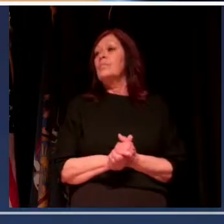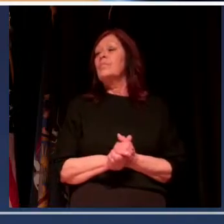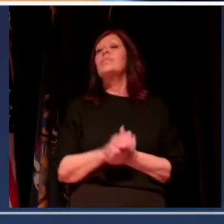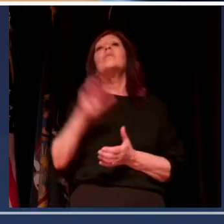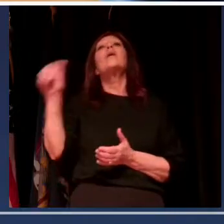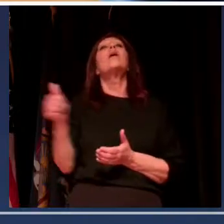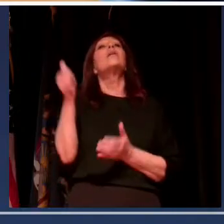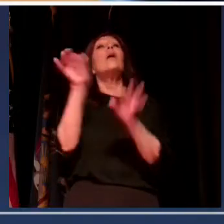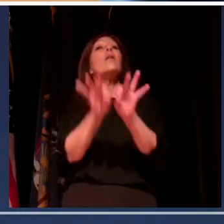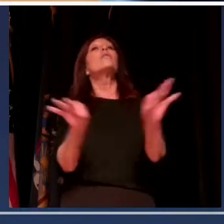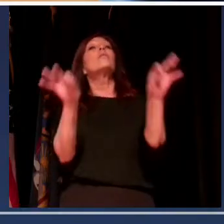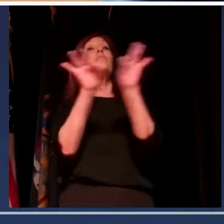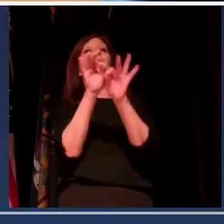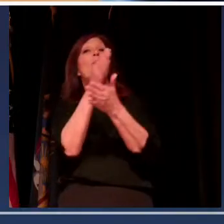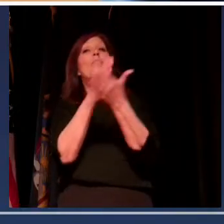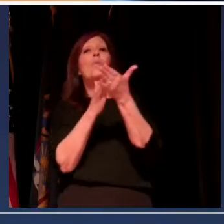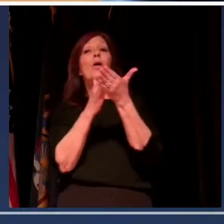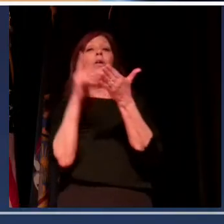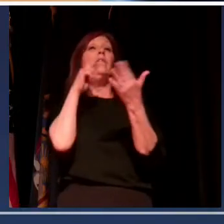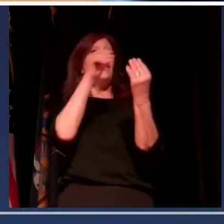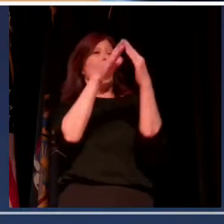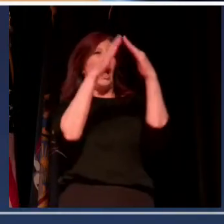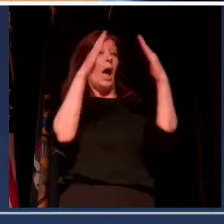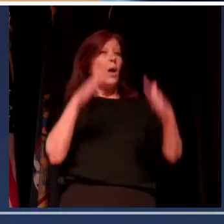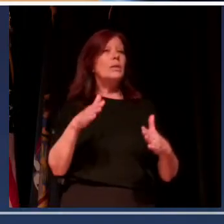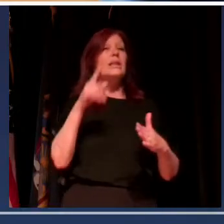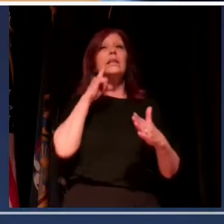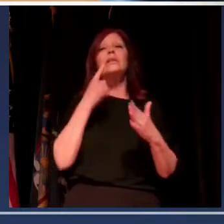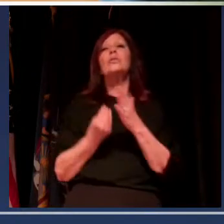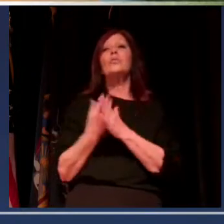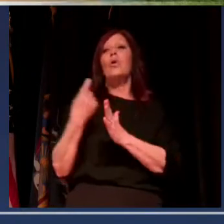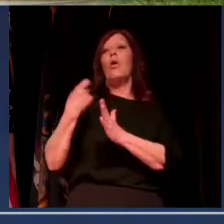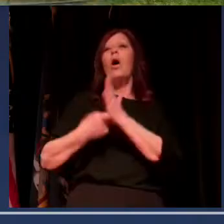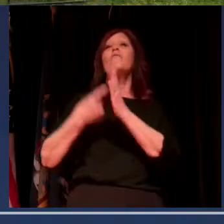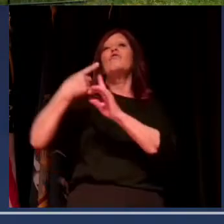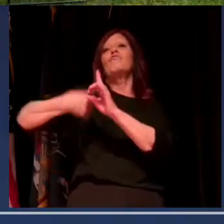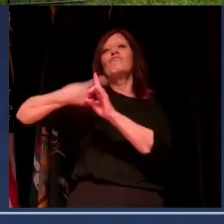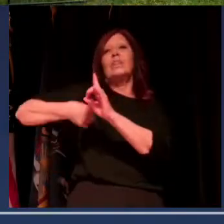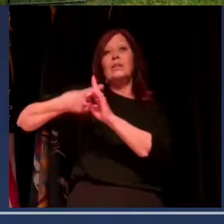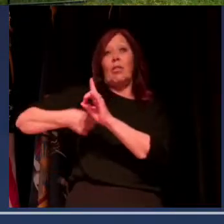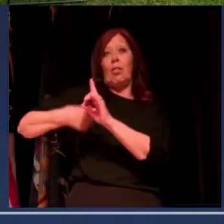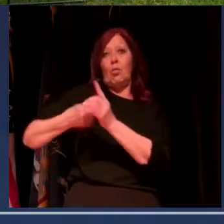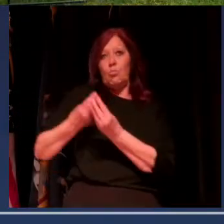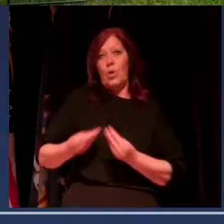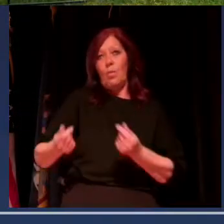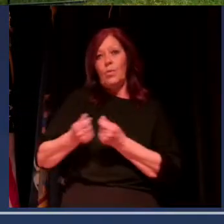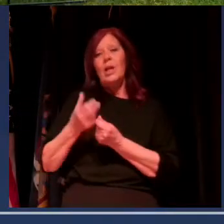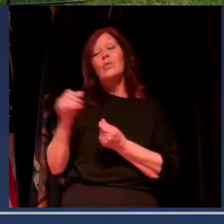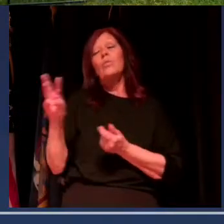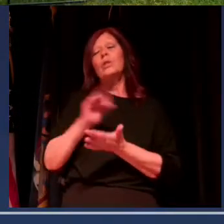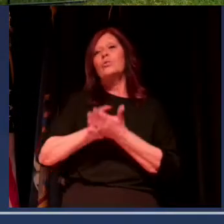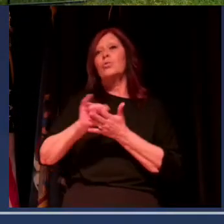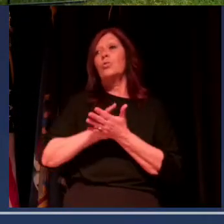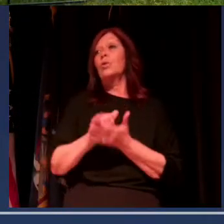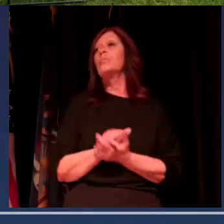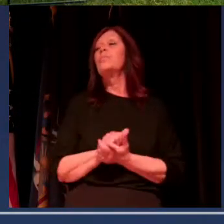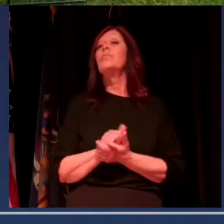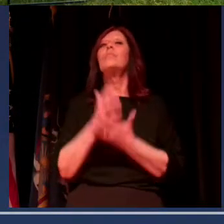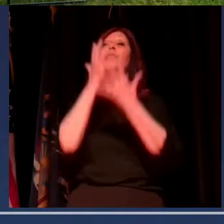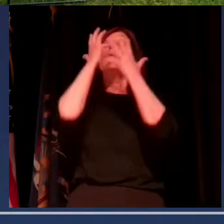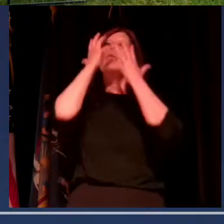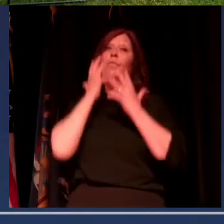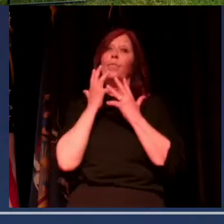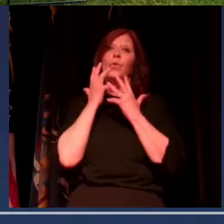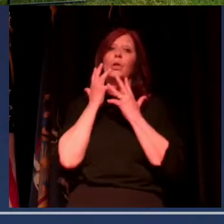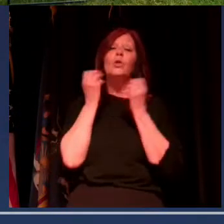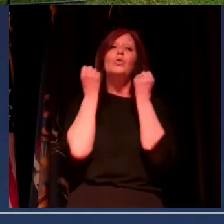Another important aspect of addressing housing insecurity is the growing cost of rental properties nationwide and in Western New York. Unfortunately,